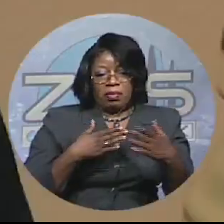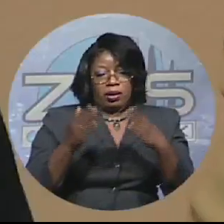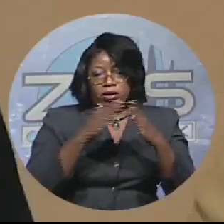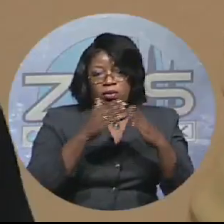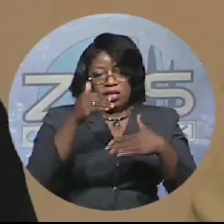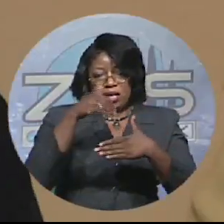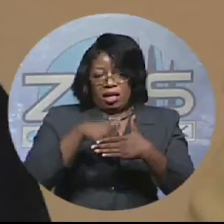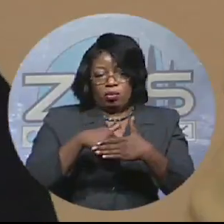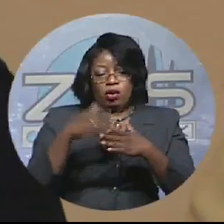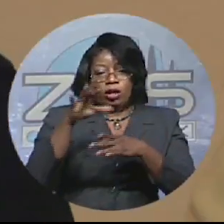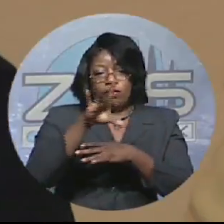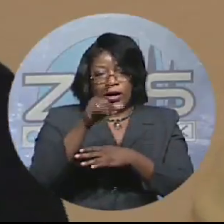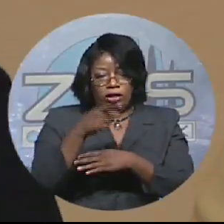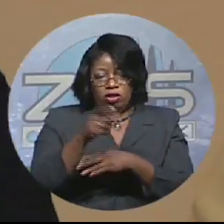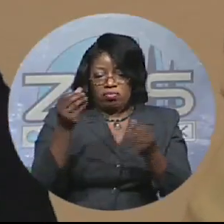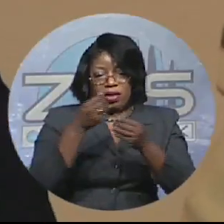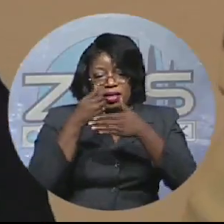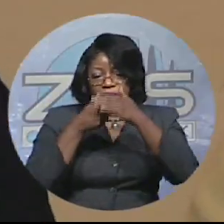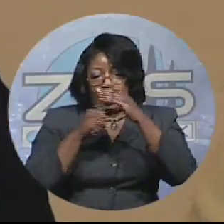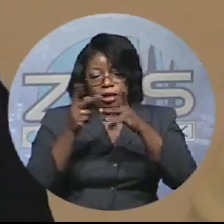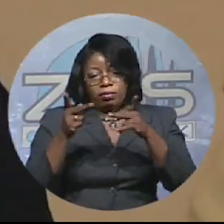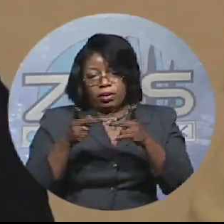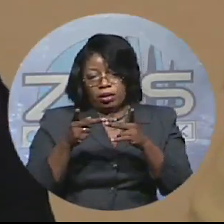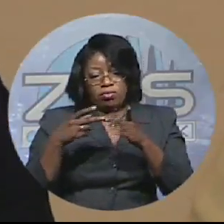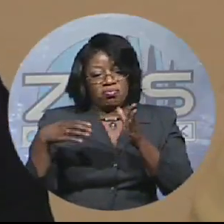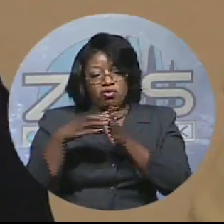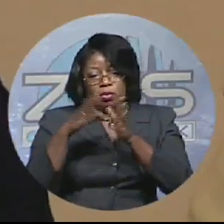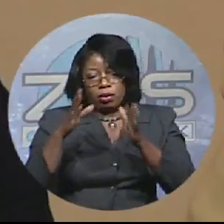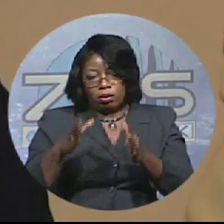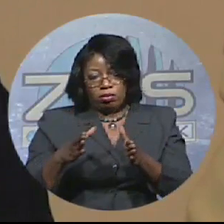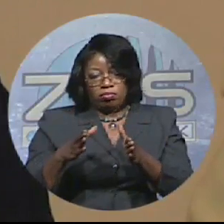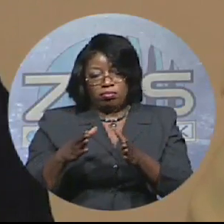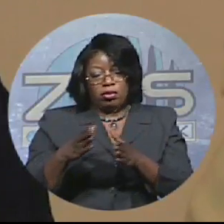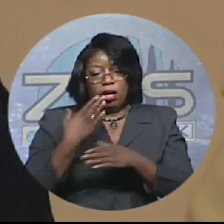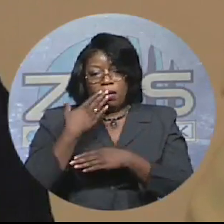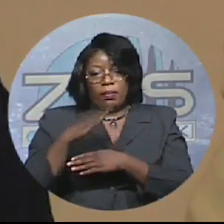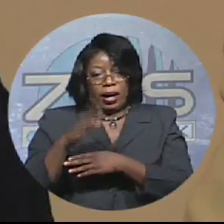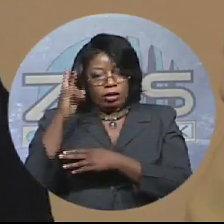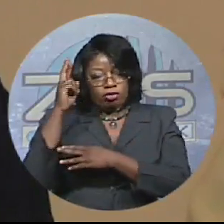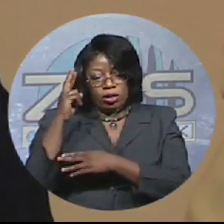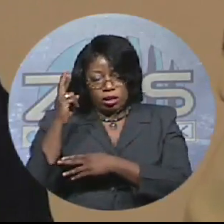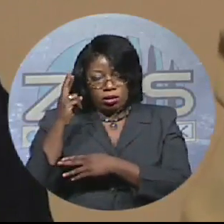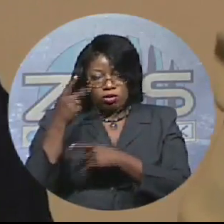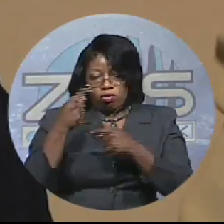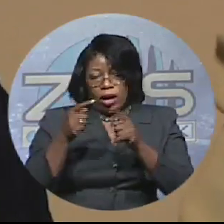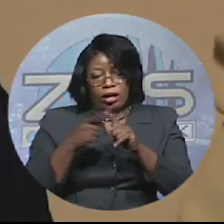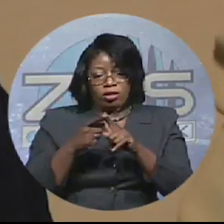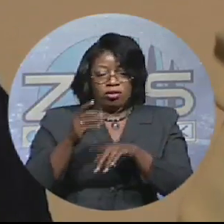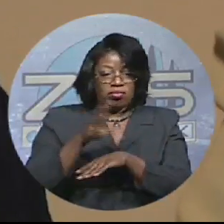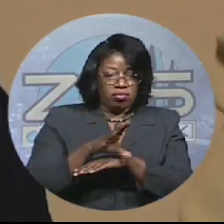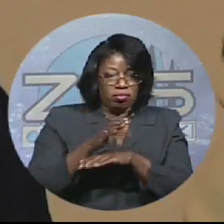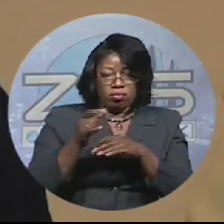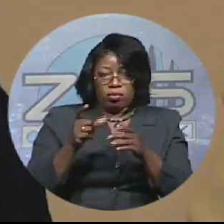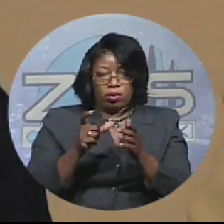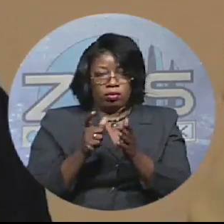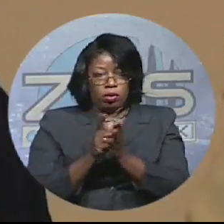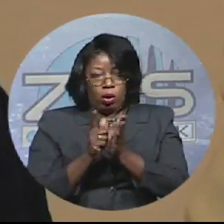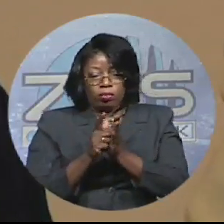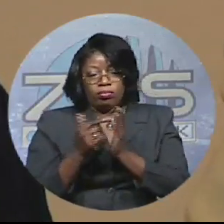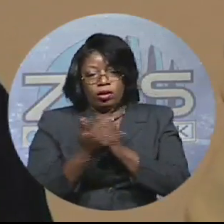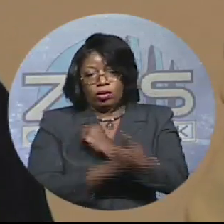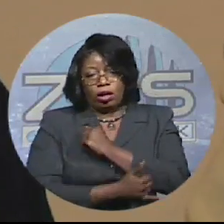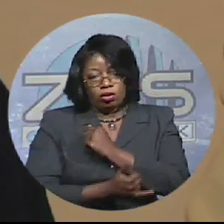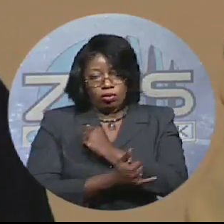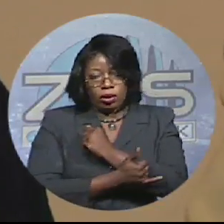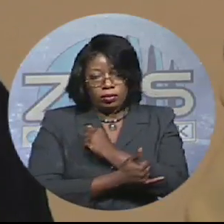after you. There's no hiding place. If you are a criminal, you have bad intentions, you try to defeat the laws of a country,